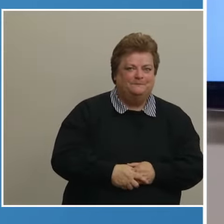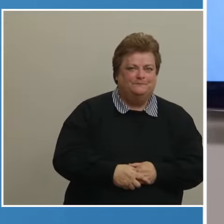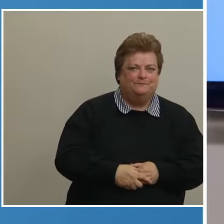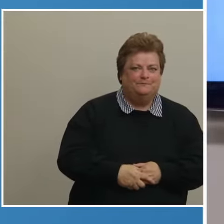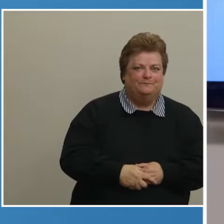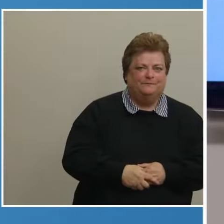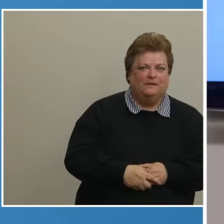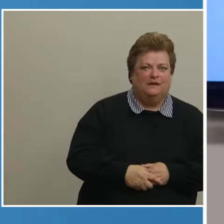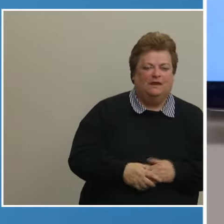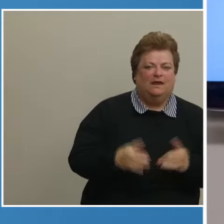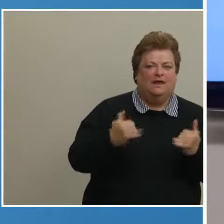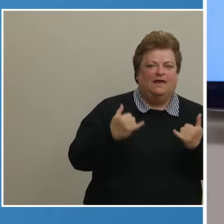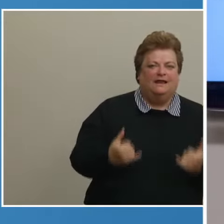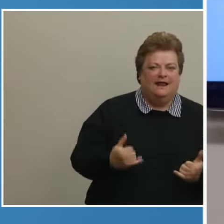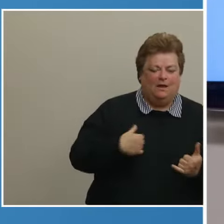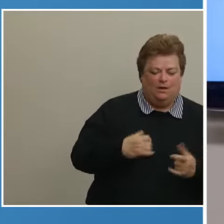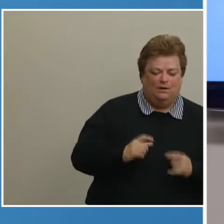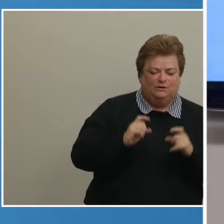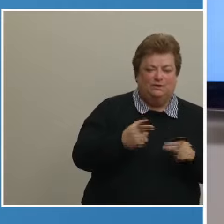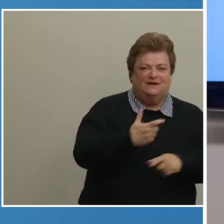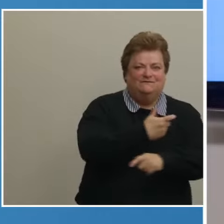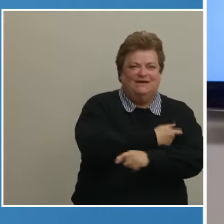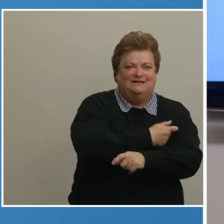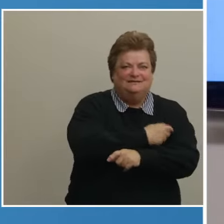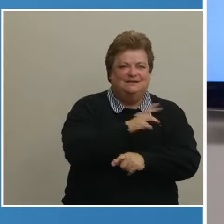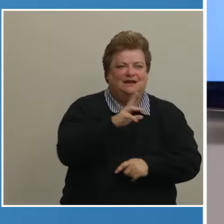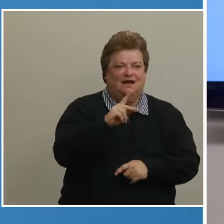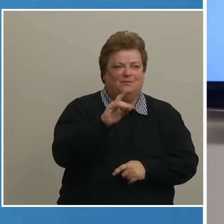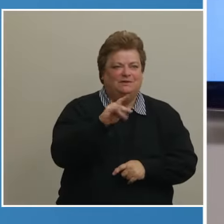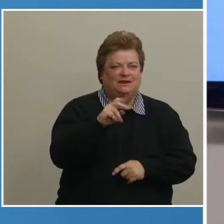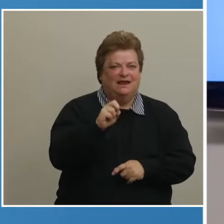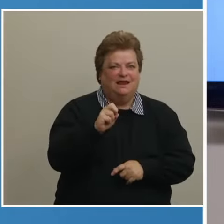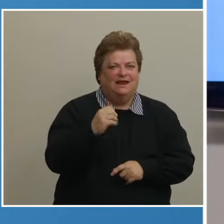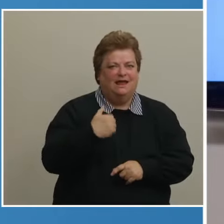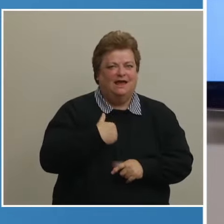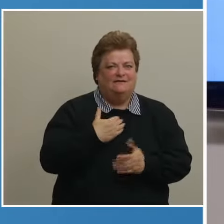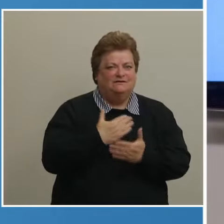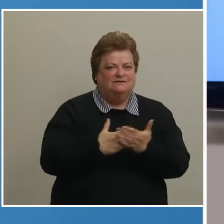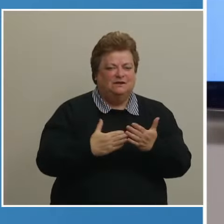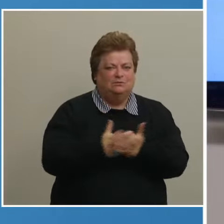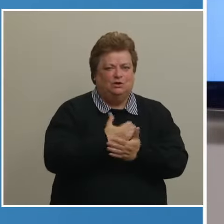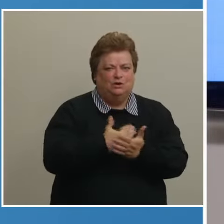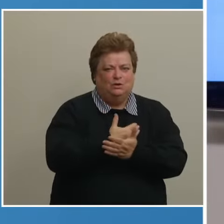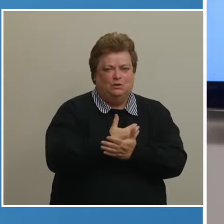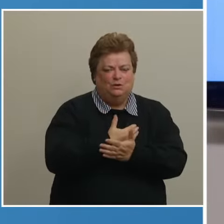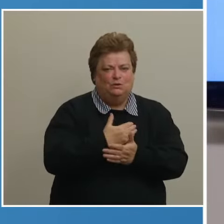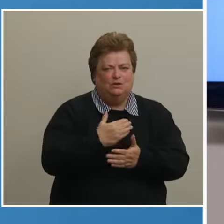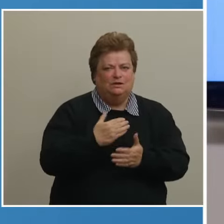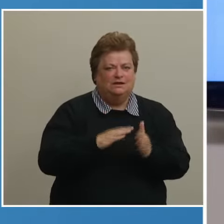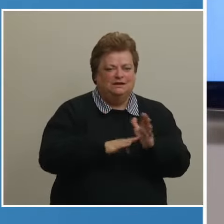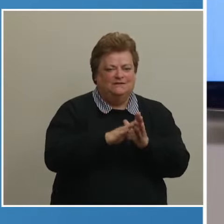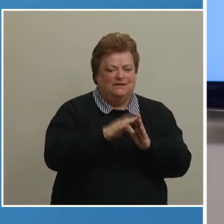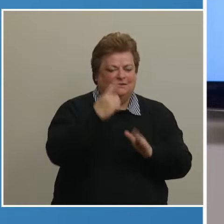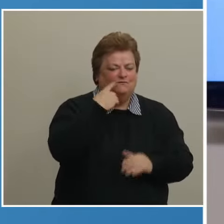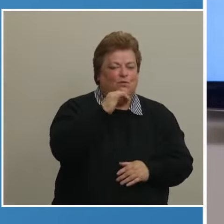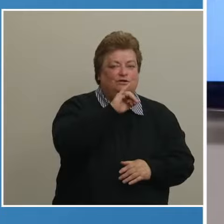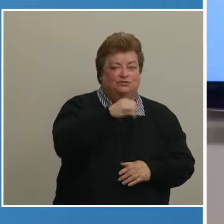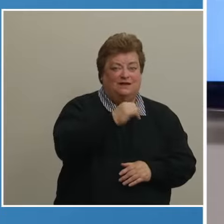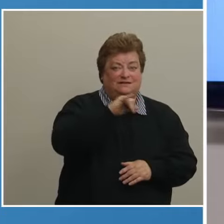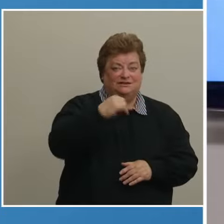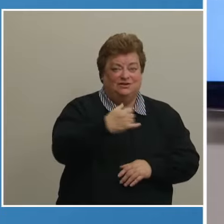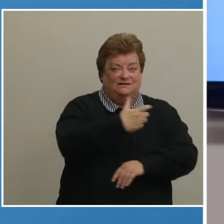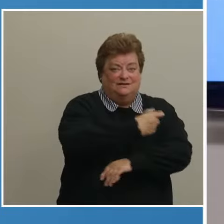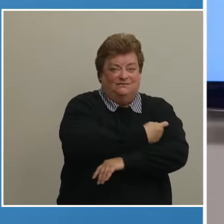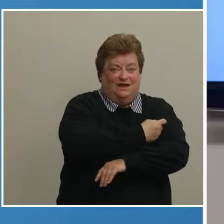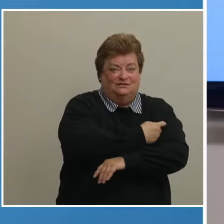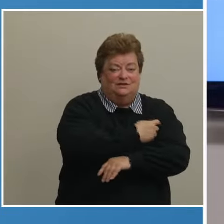Now I want to provide a vaccine update for you. There are some new developments today related to Johnson & Johnson. The